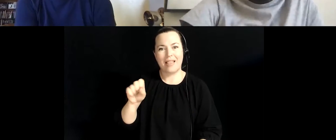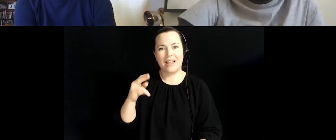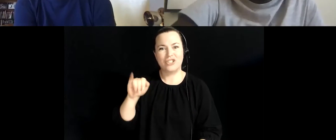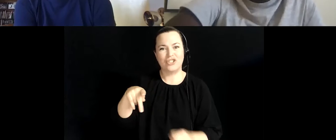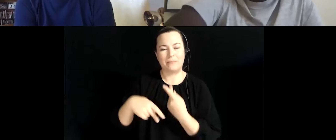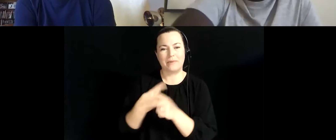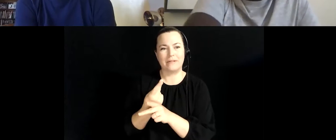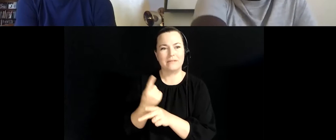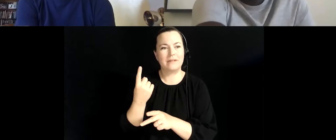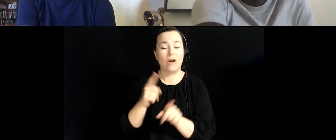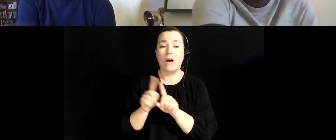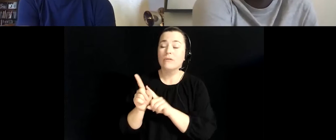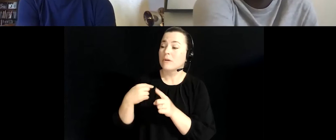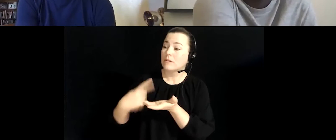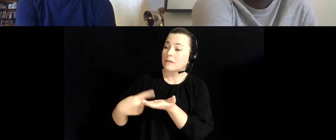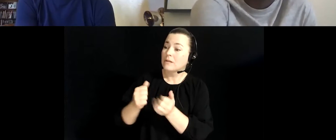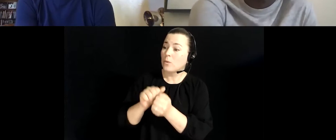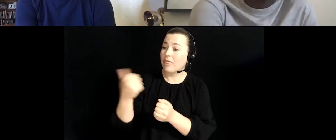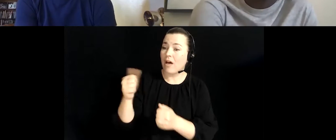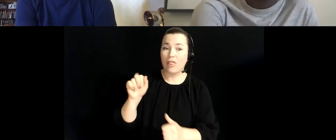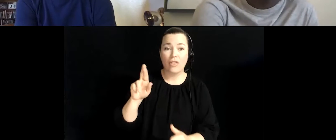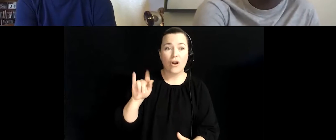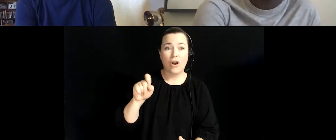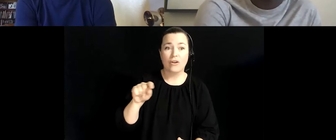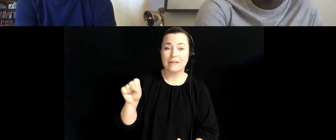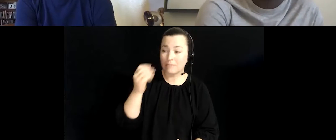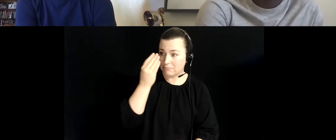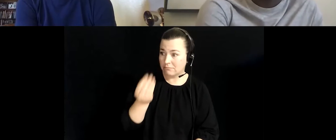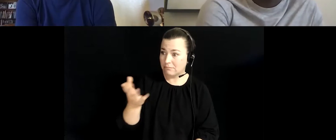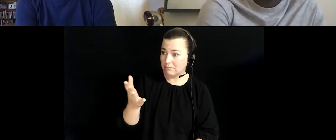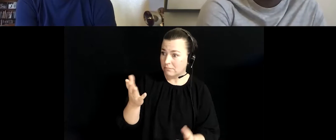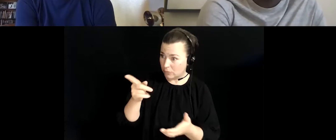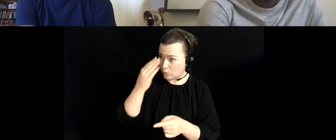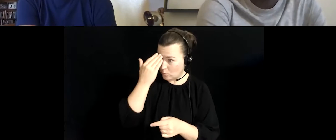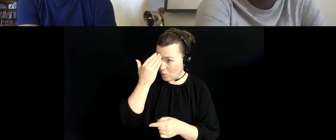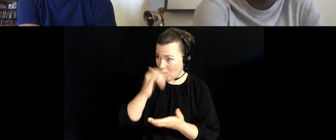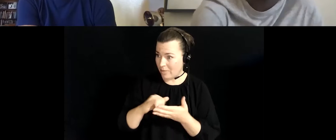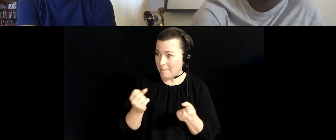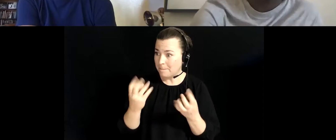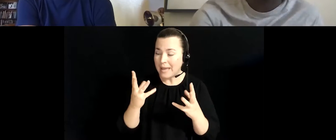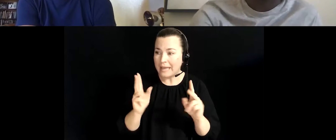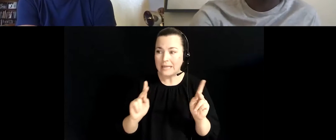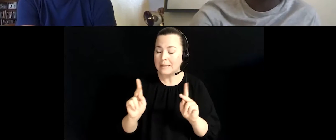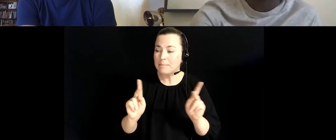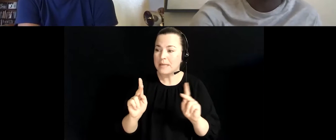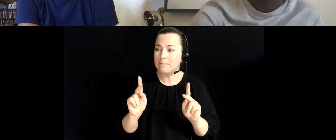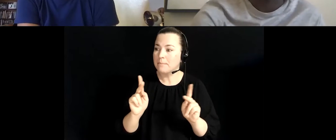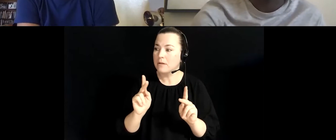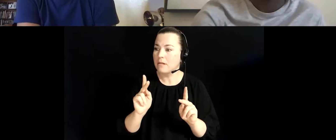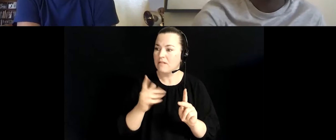to artists that I know, like, are you aware that there are a lot of people that this is not comfortable